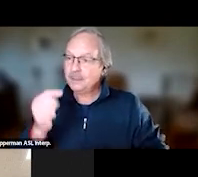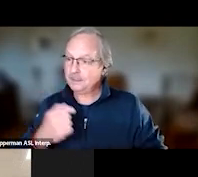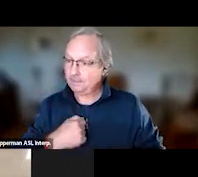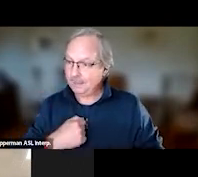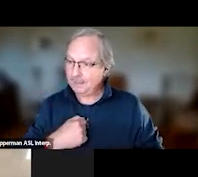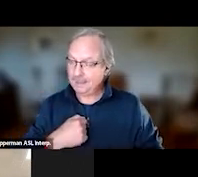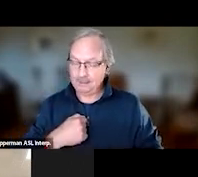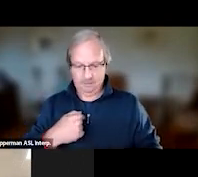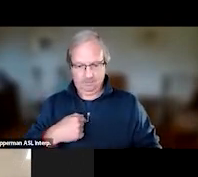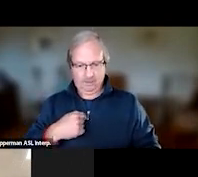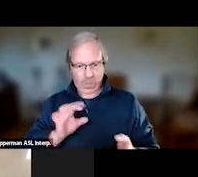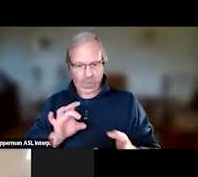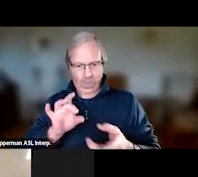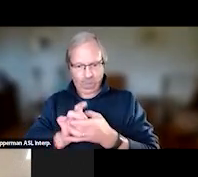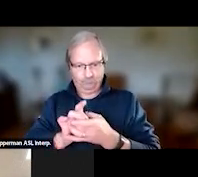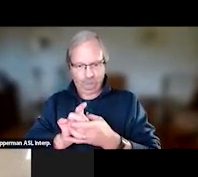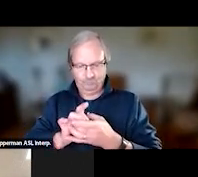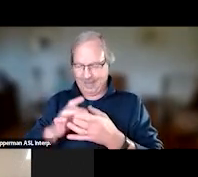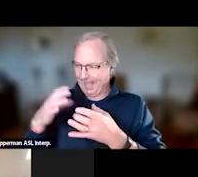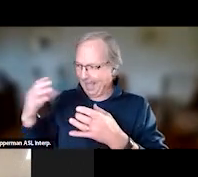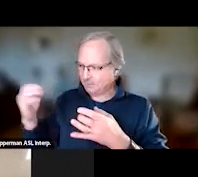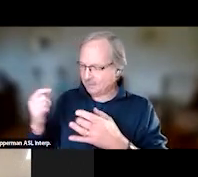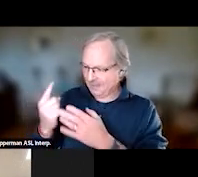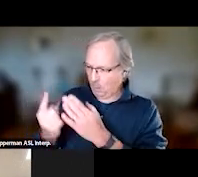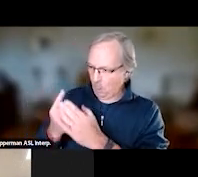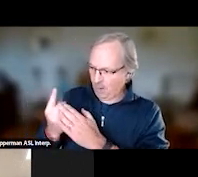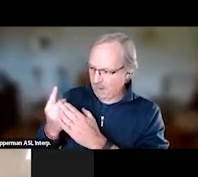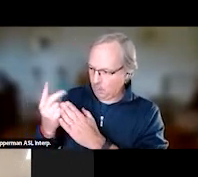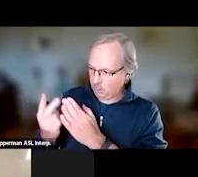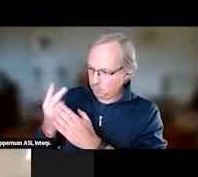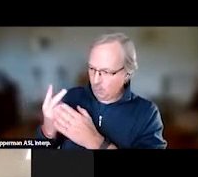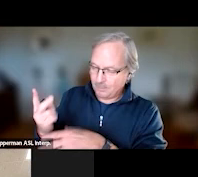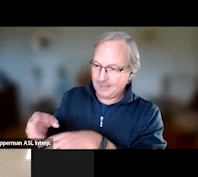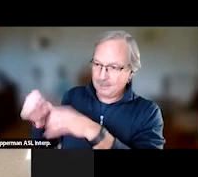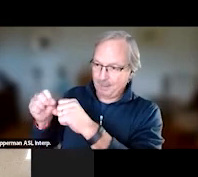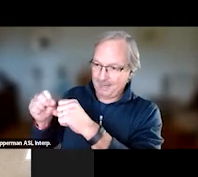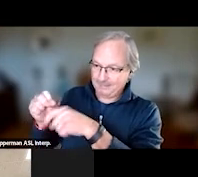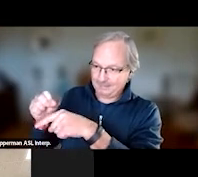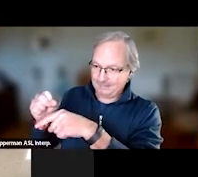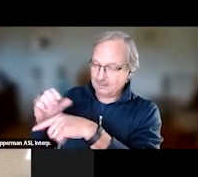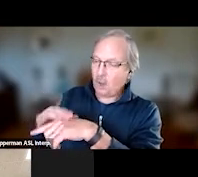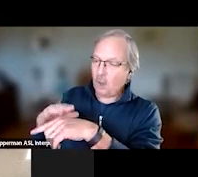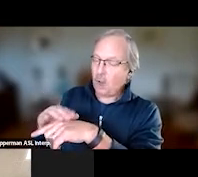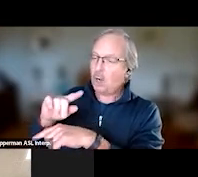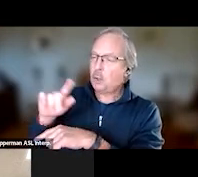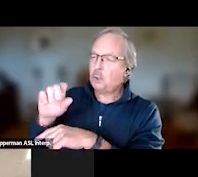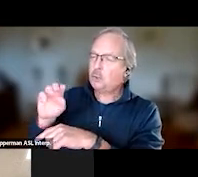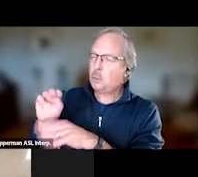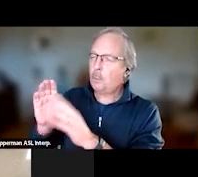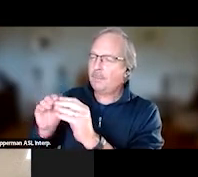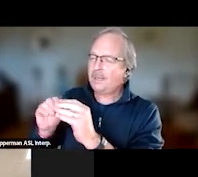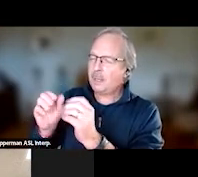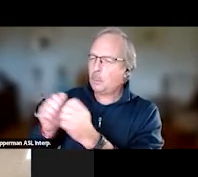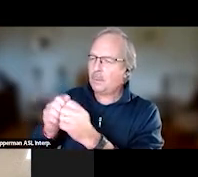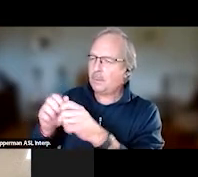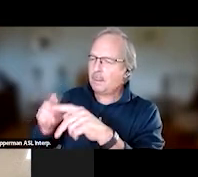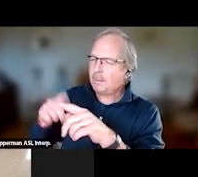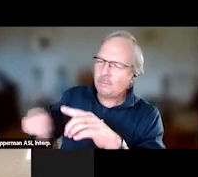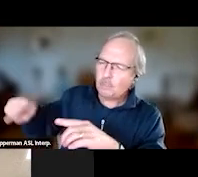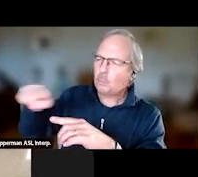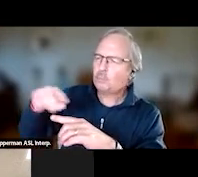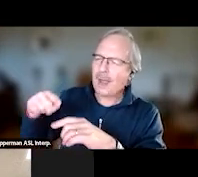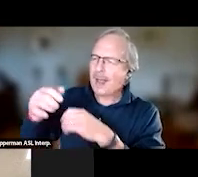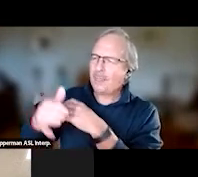me outside of that 1 hour, 2 hours I spent on a Zoom meeting with people from around the country. The ECHO